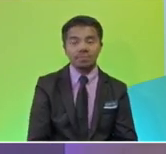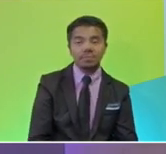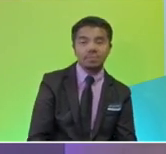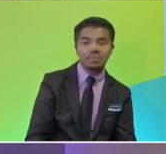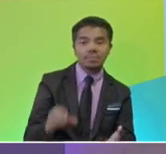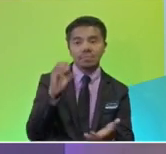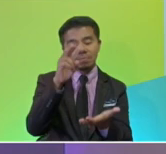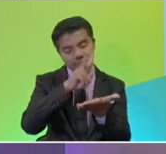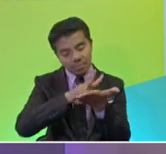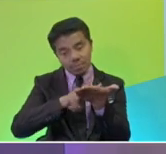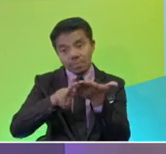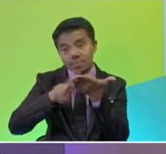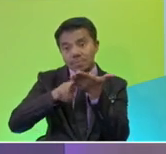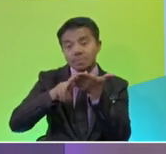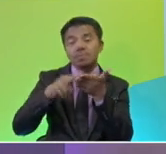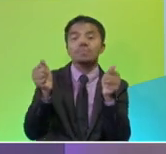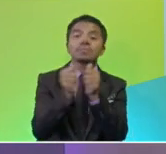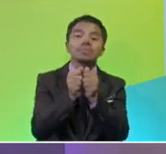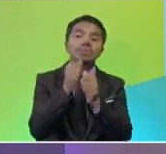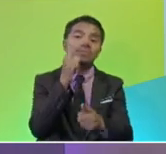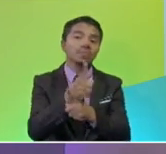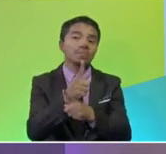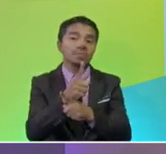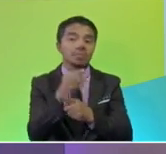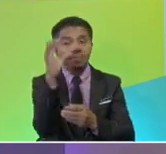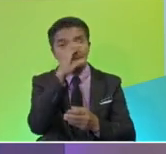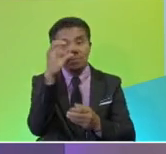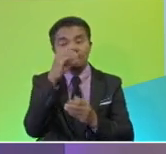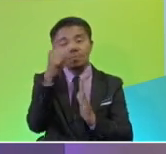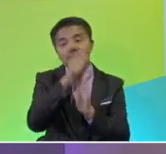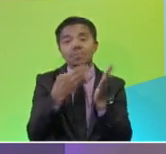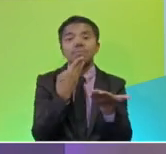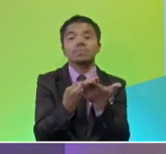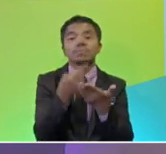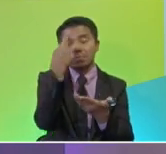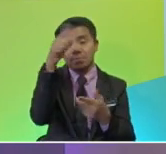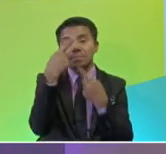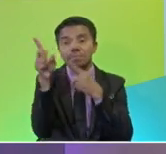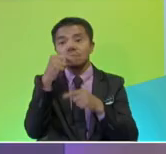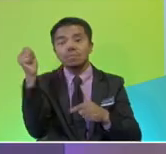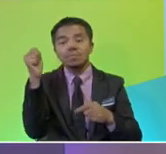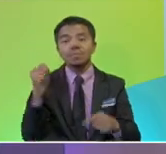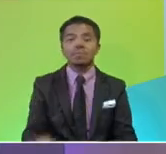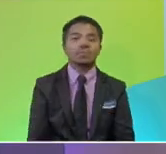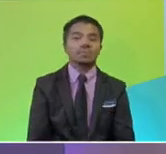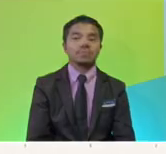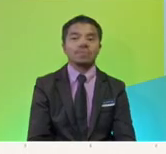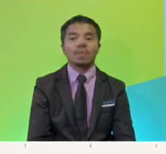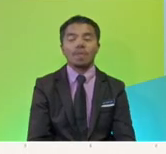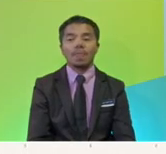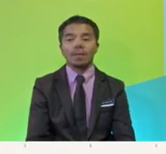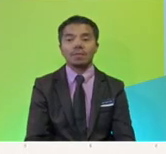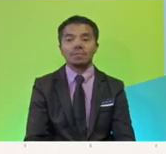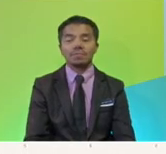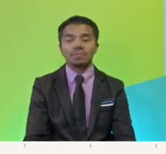finally, justify your answers. Okay. And then in the second episode, in the third segment, we look at I